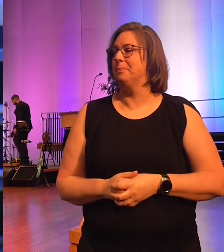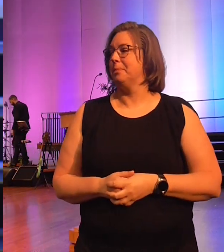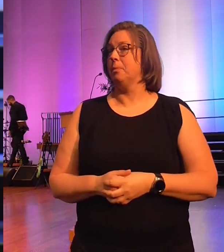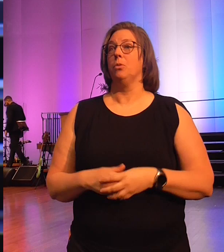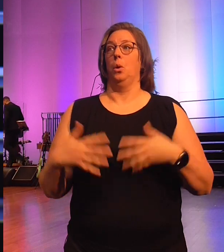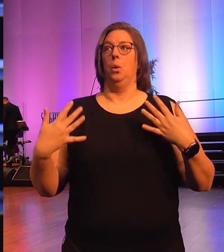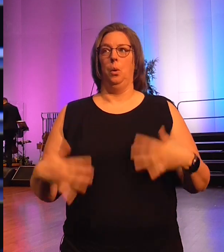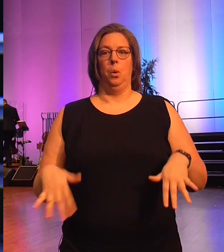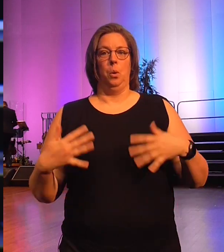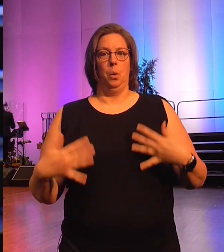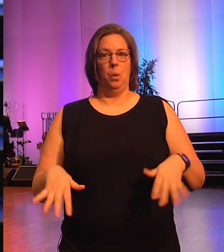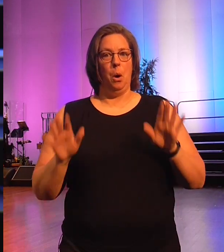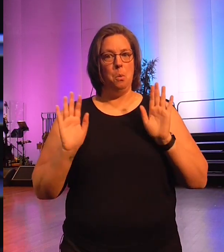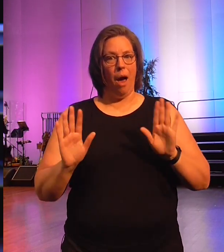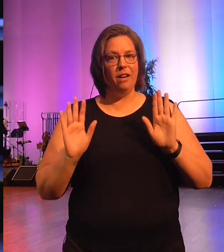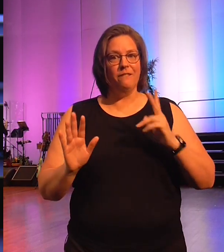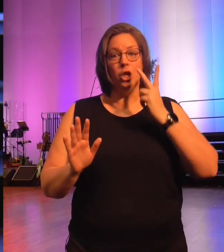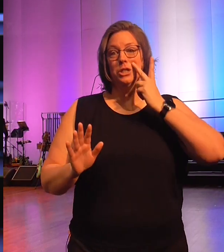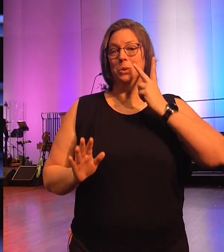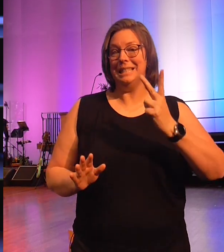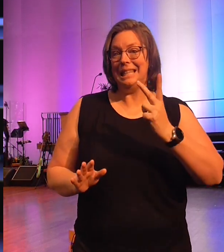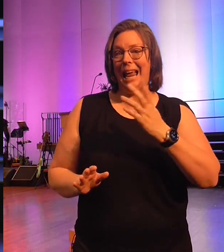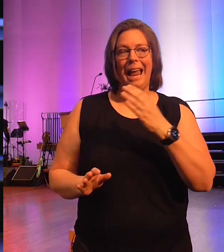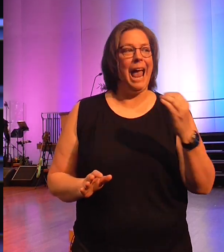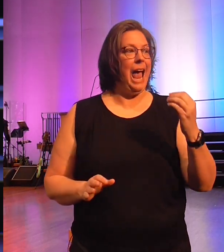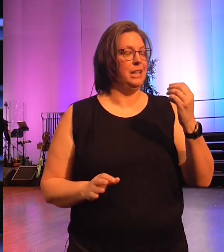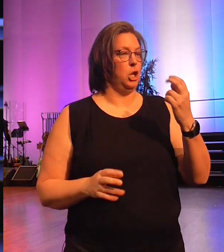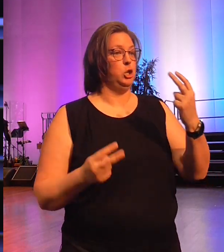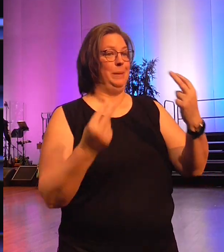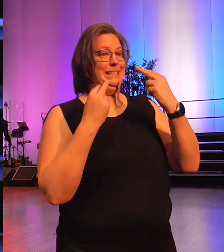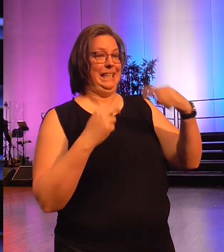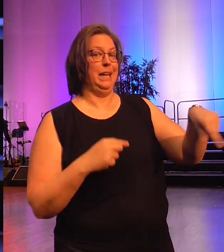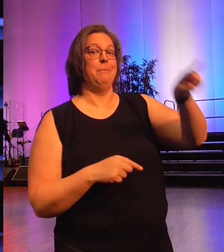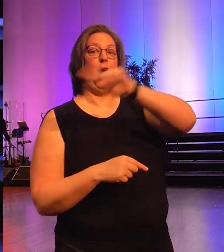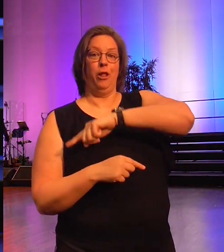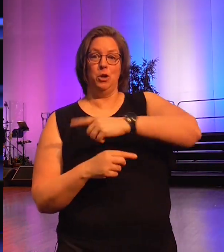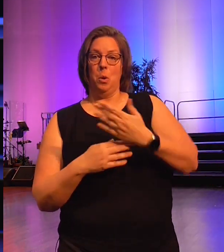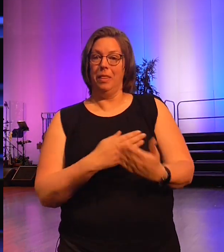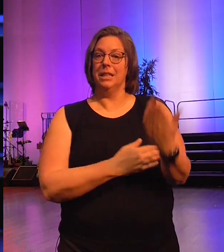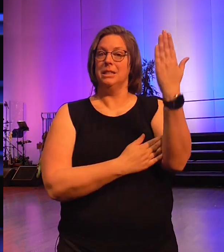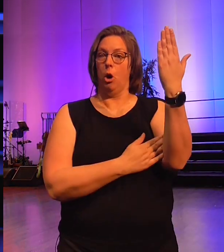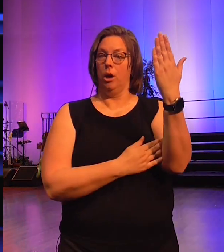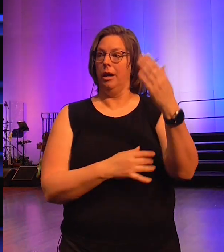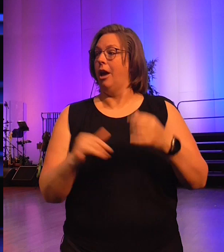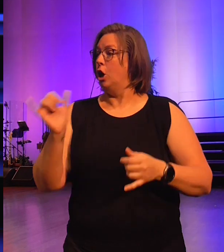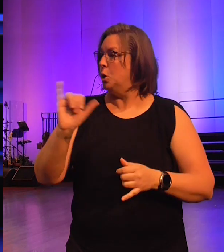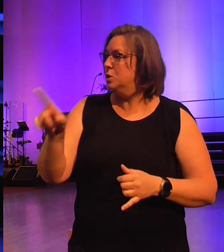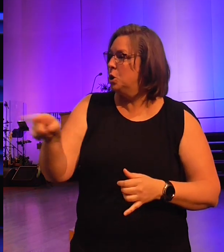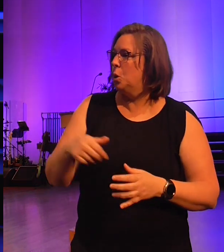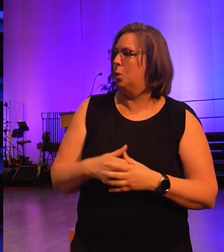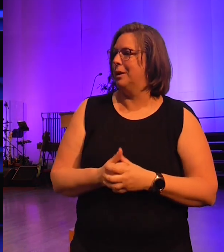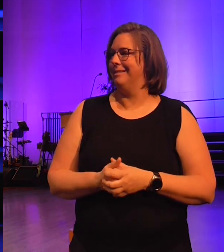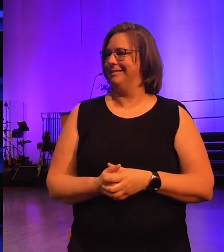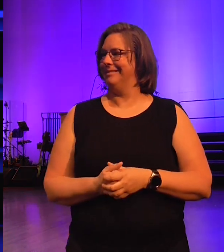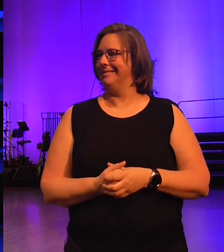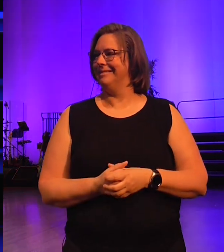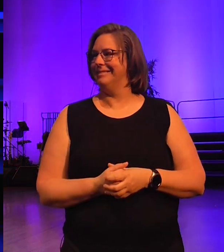Wonderful to see and be seen by everyone this morning. Really, hey, thanks.